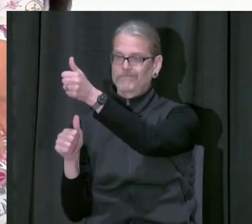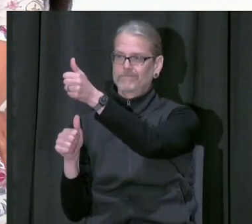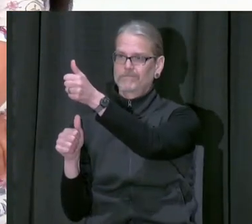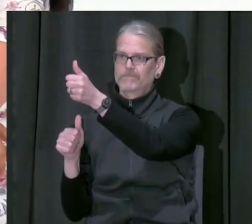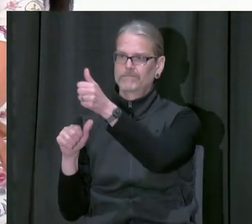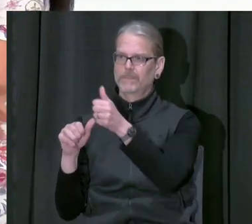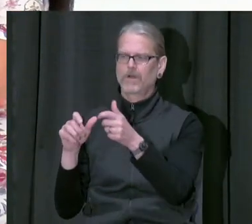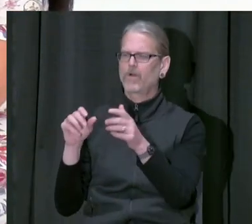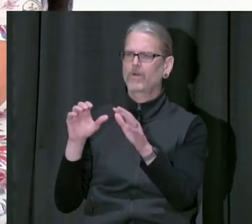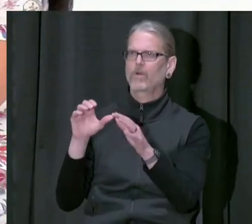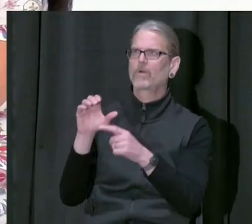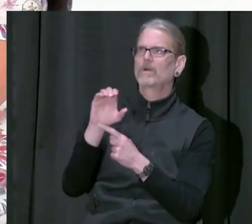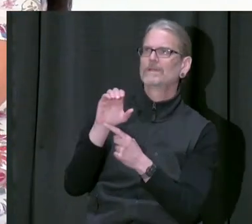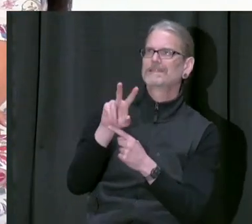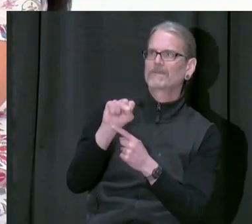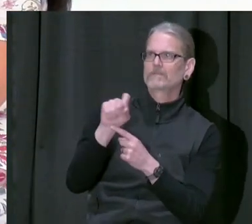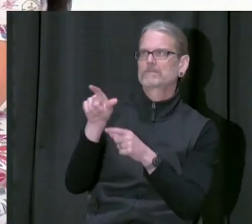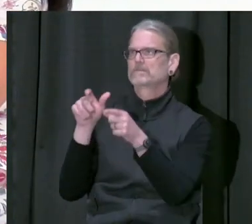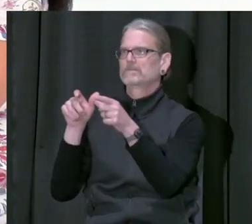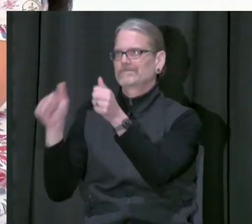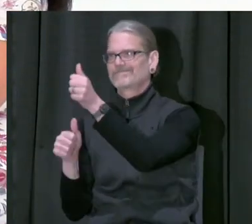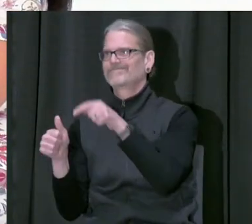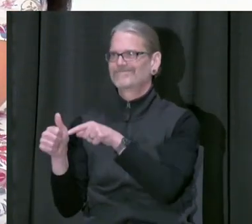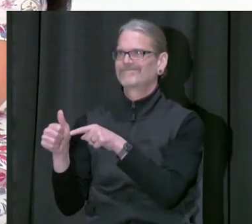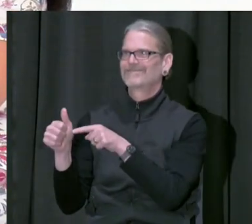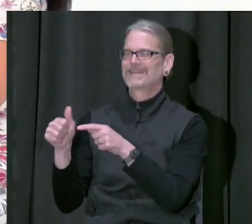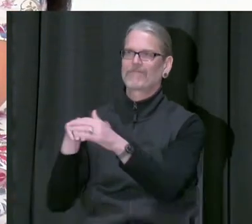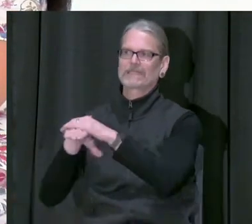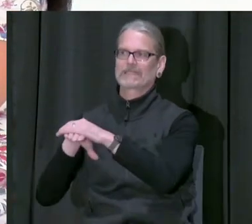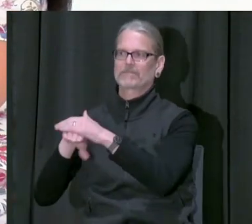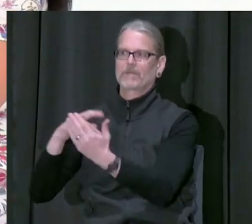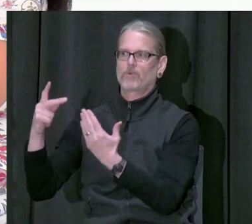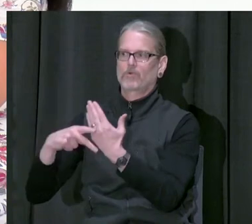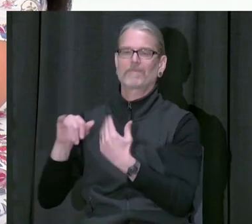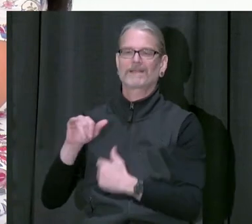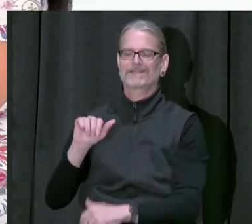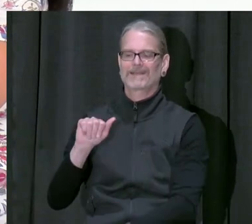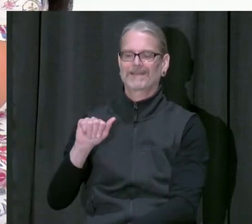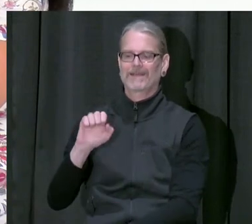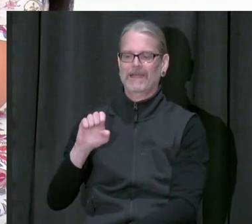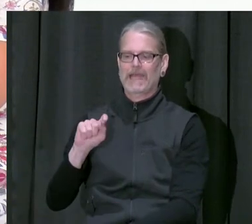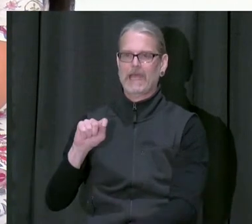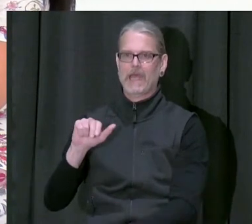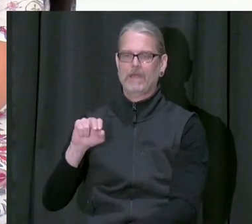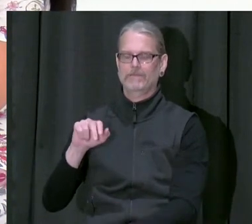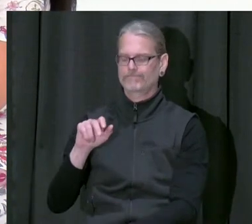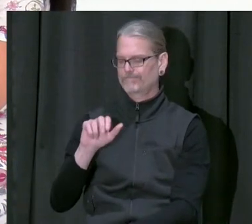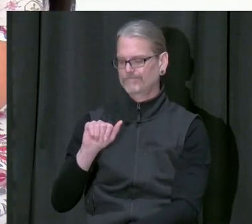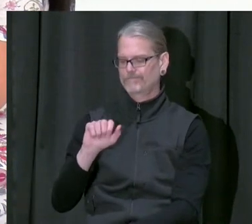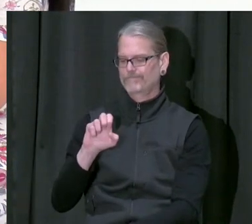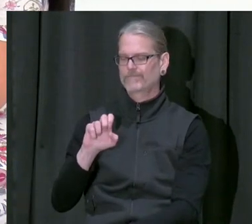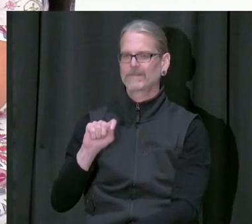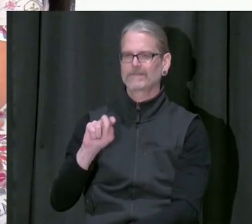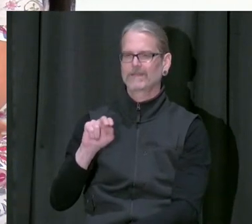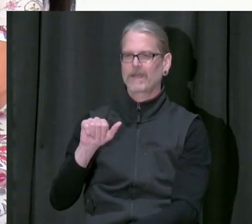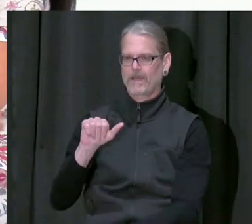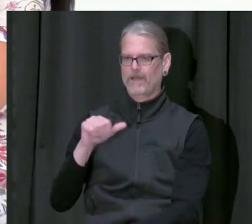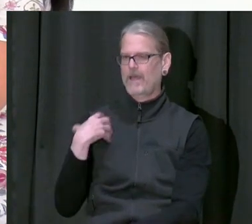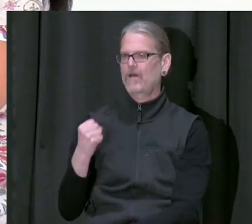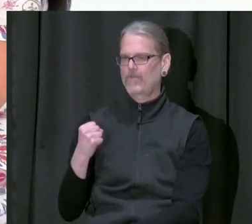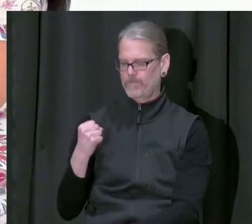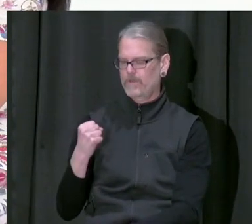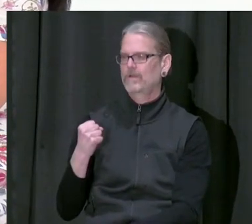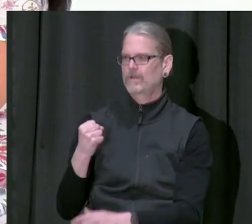an accessibility program. I was asked to lead accessibility for just the Aetna Health asset. Which was, you know,